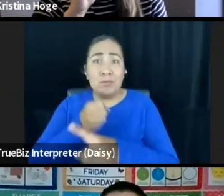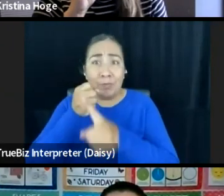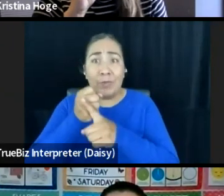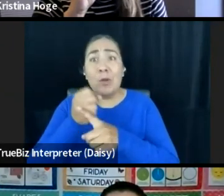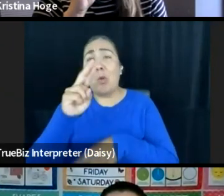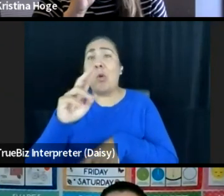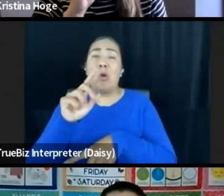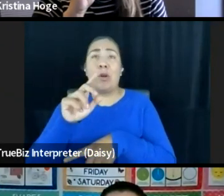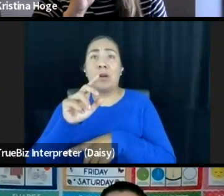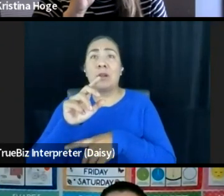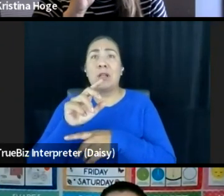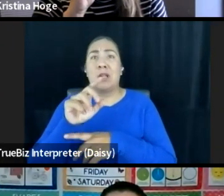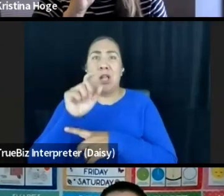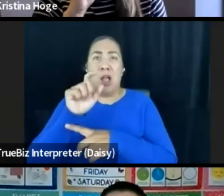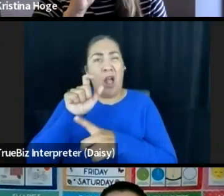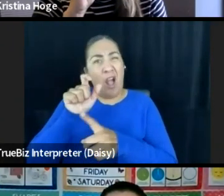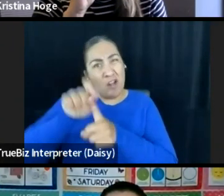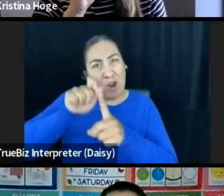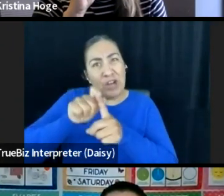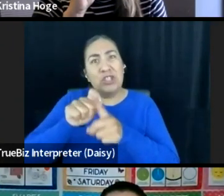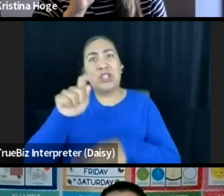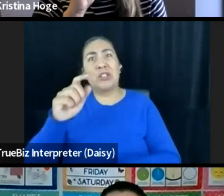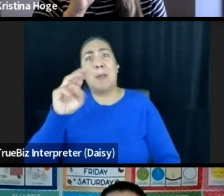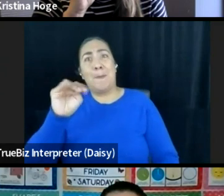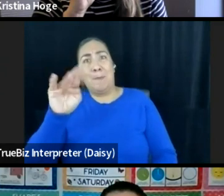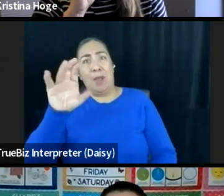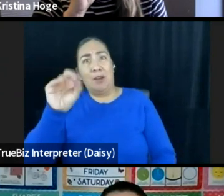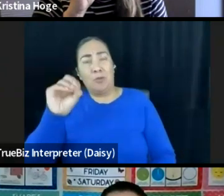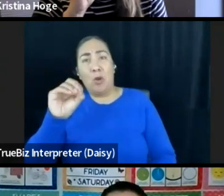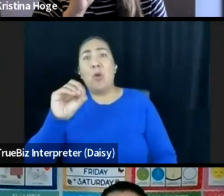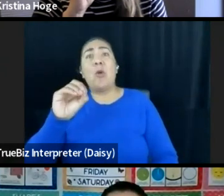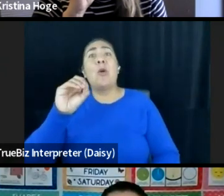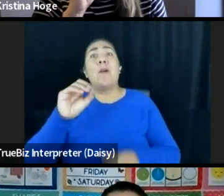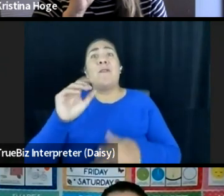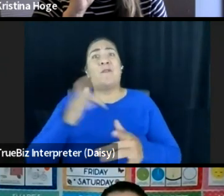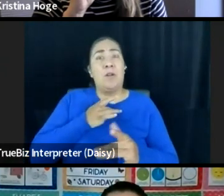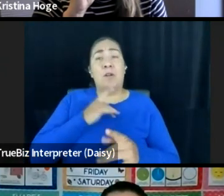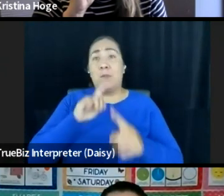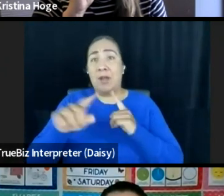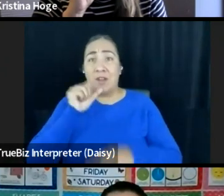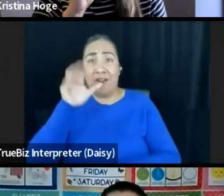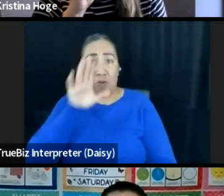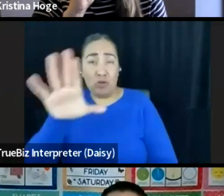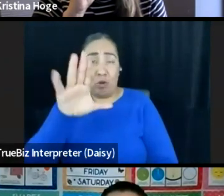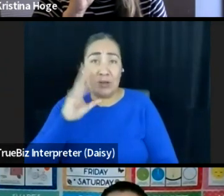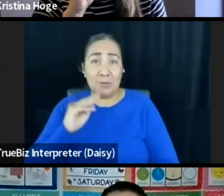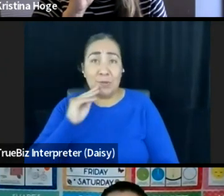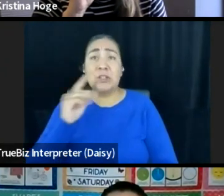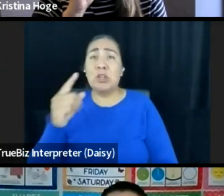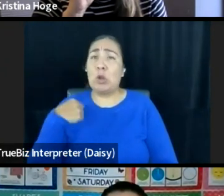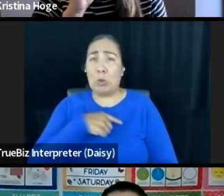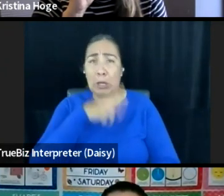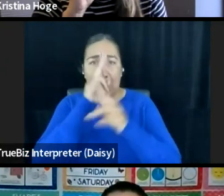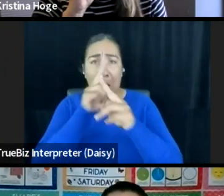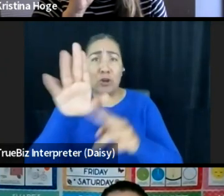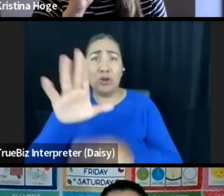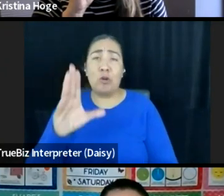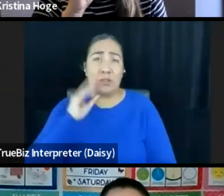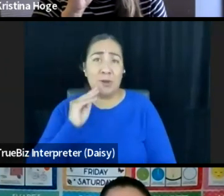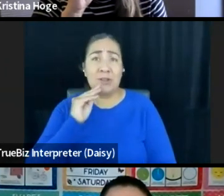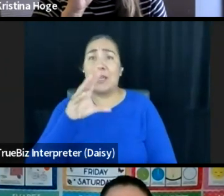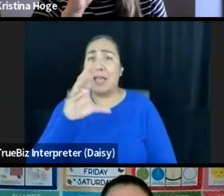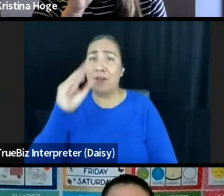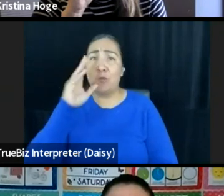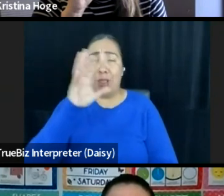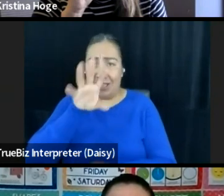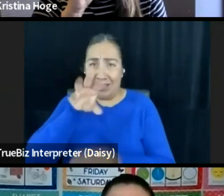the outside but are not micro for your experience, we will honor your experience and engage immediately. So feel free to reach out to a